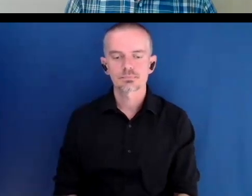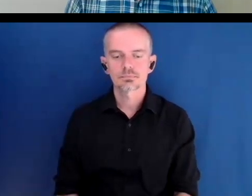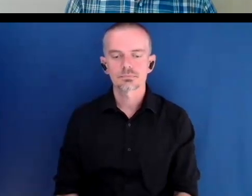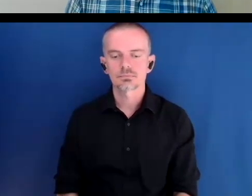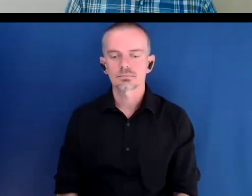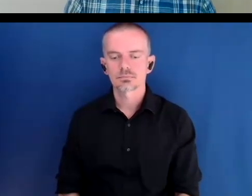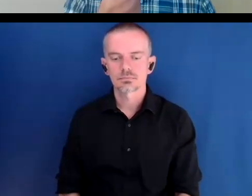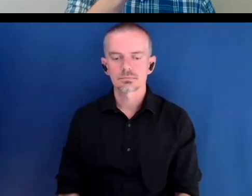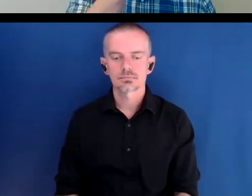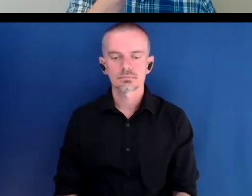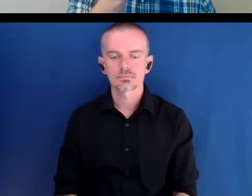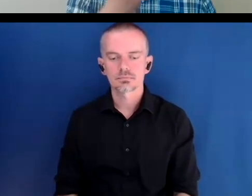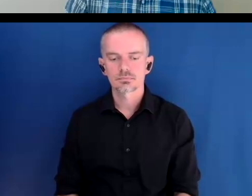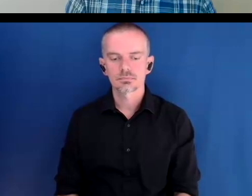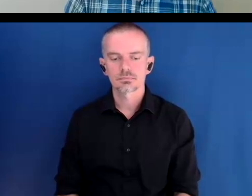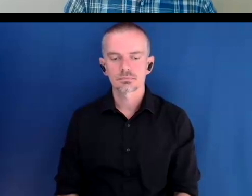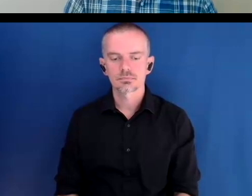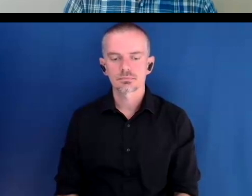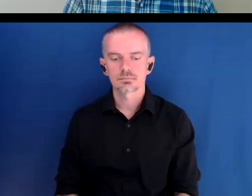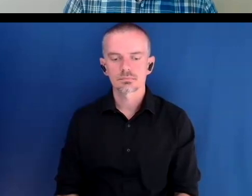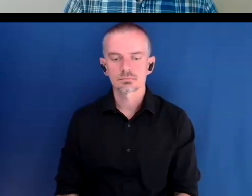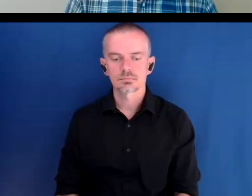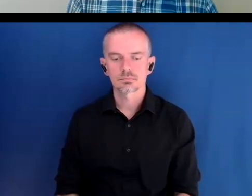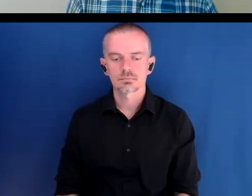Thanks, Nick. Saw a lot of nodding heads on that.